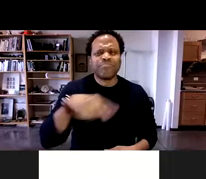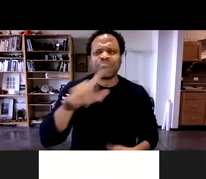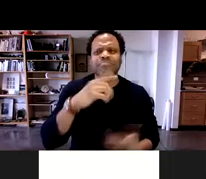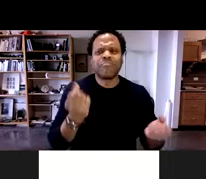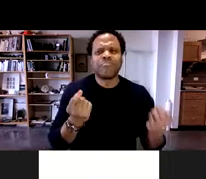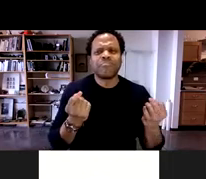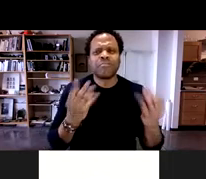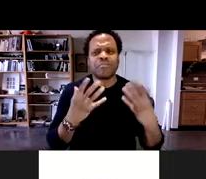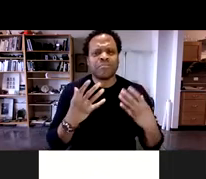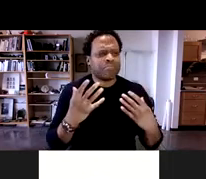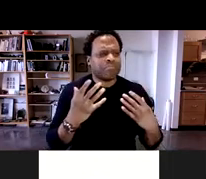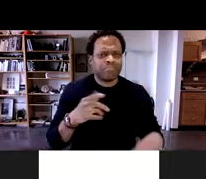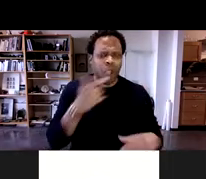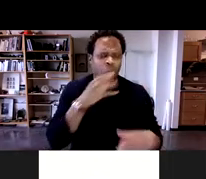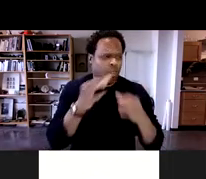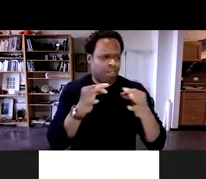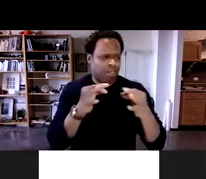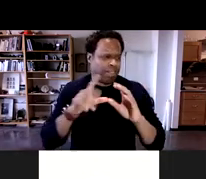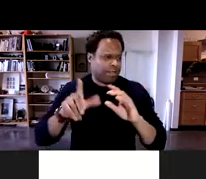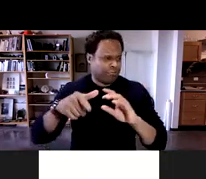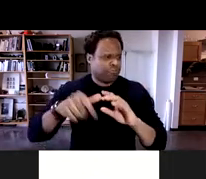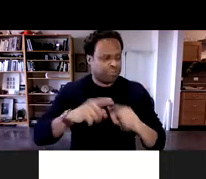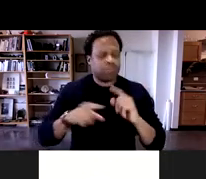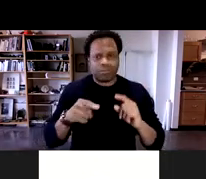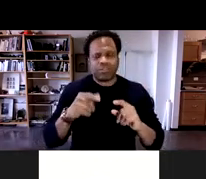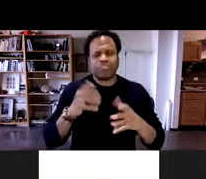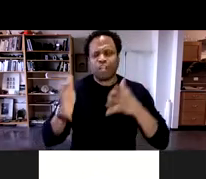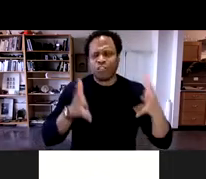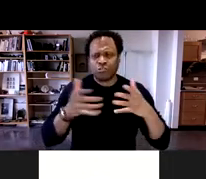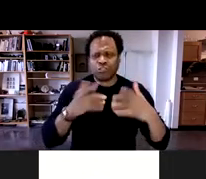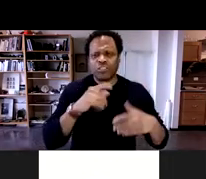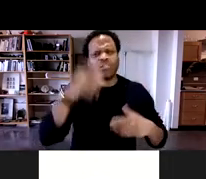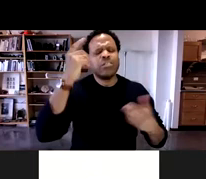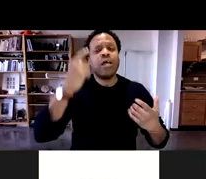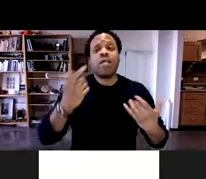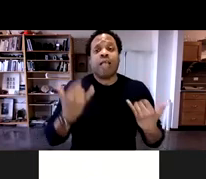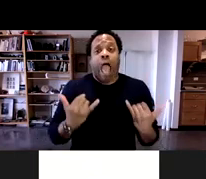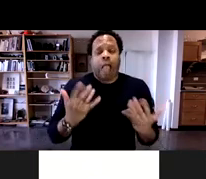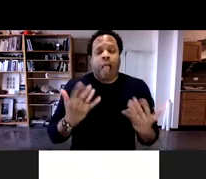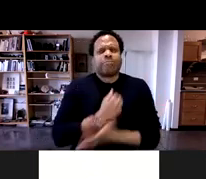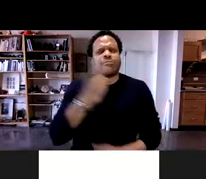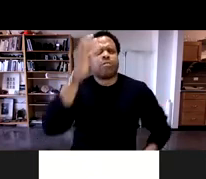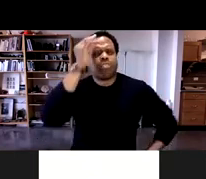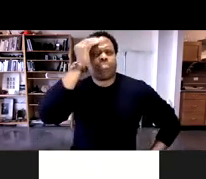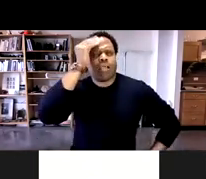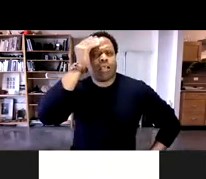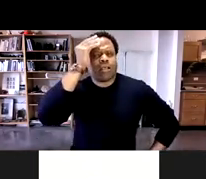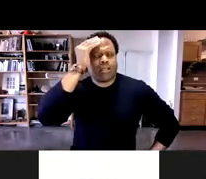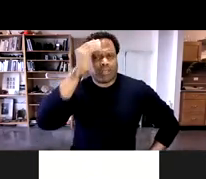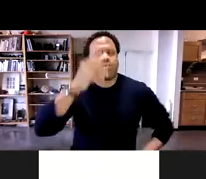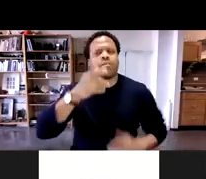equipment for it, just, some arms and hands. And I'll elaborate some more on the gestures later, but in general, just use some